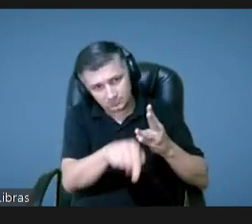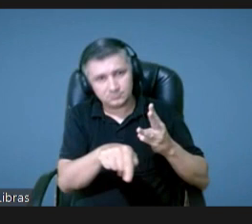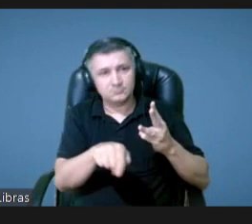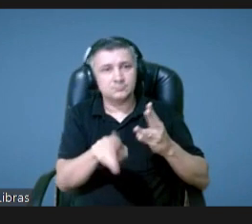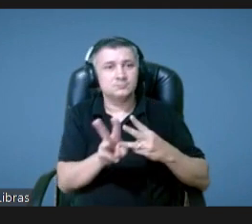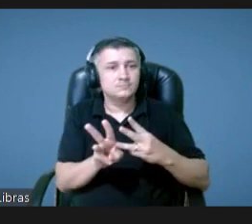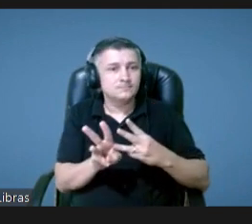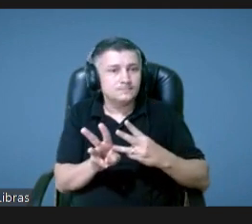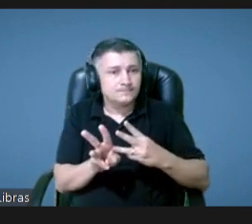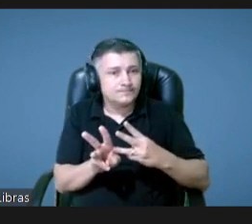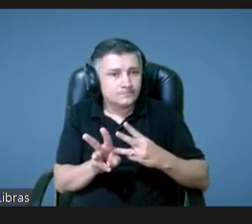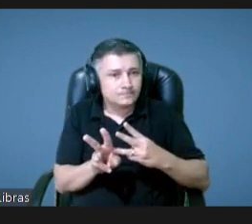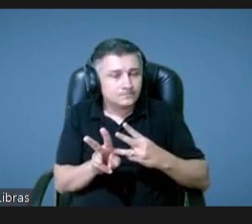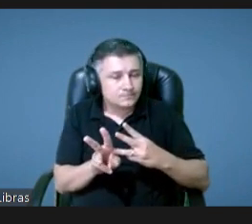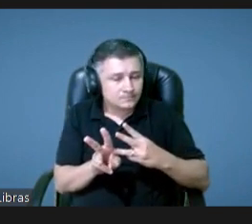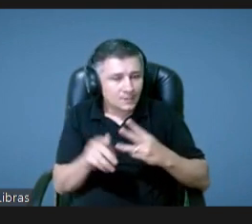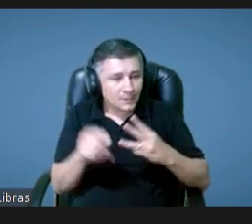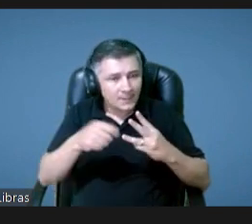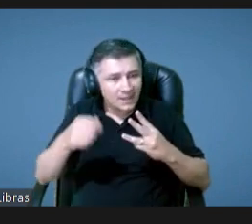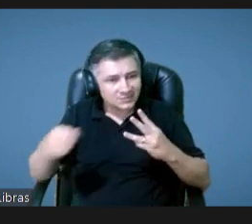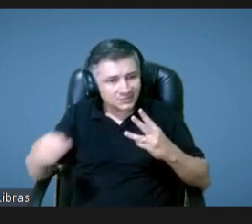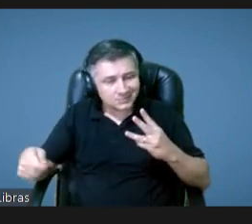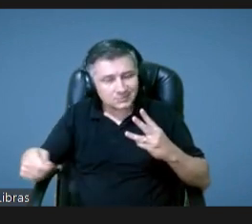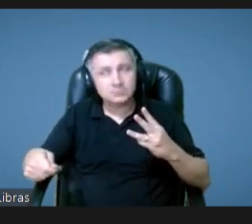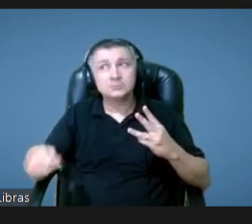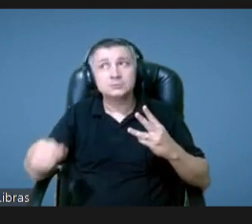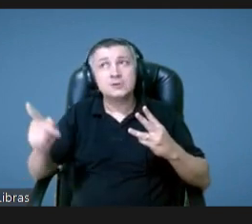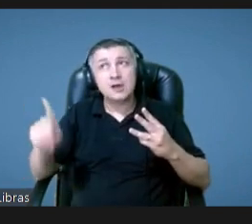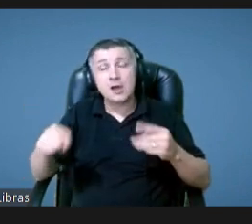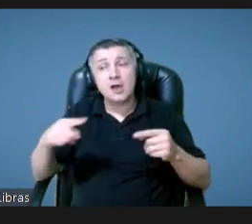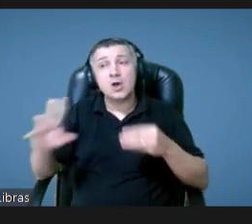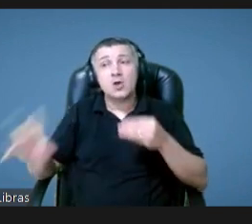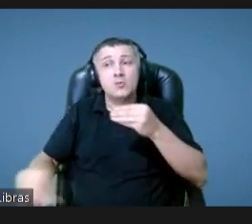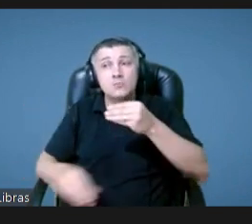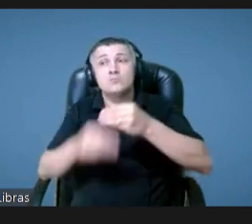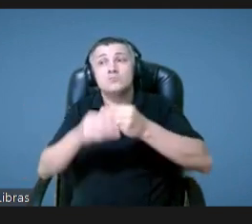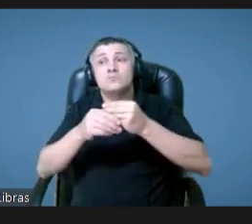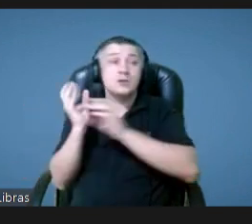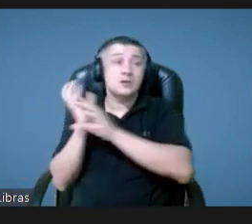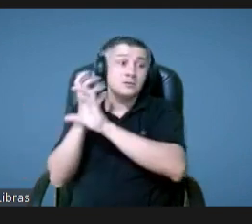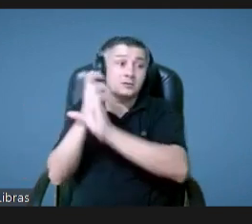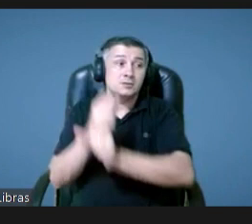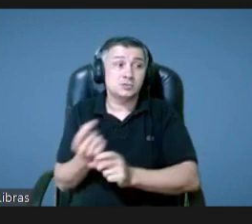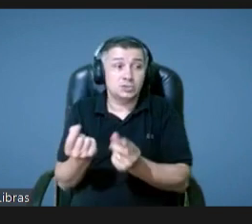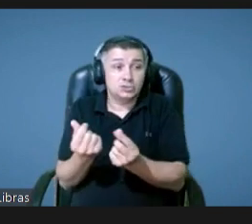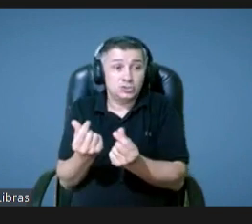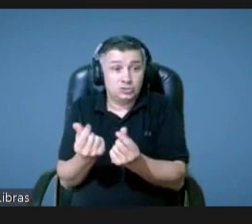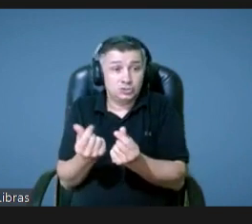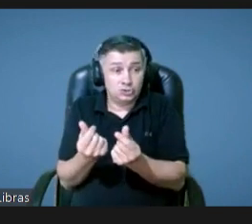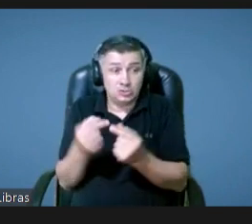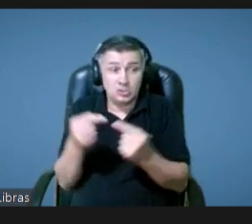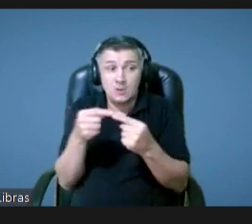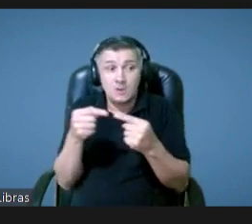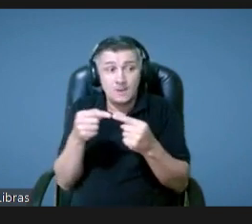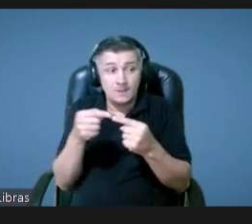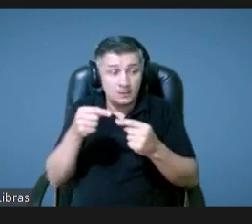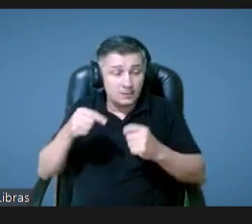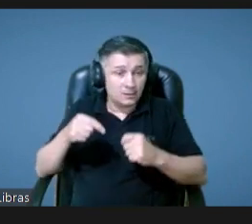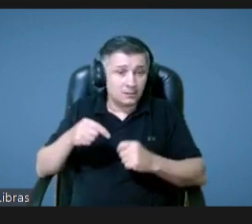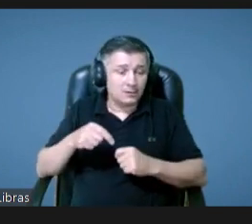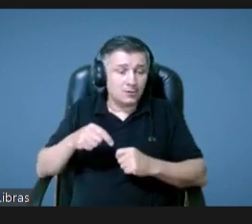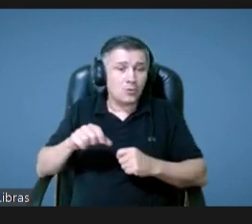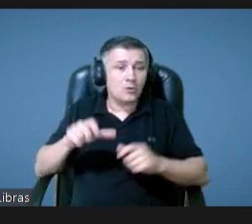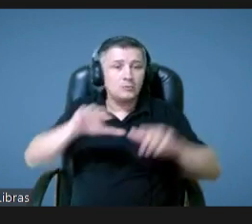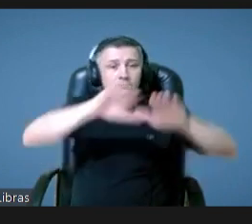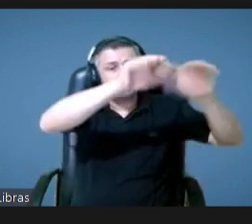the Q3 figures, is that these numbers include the